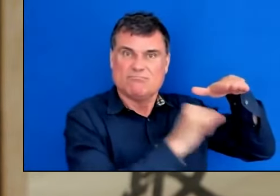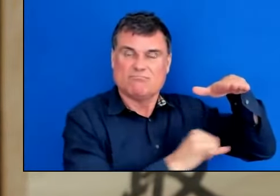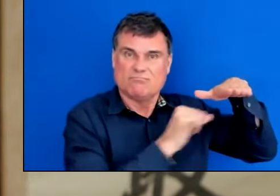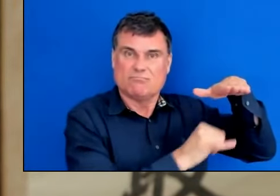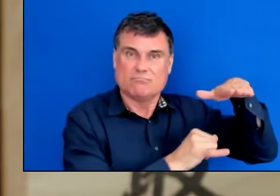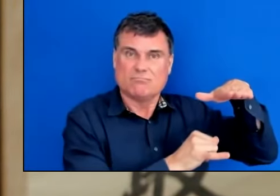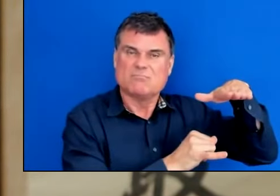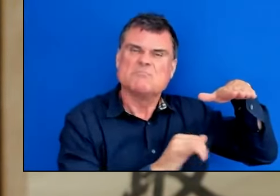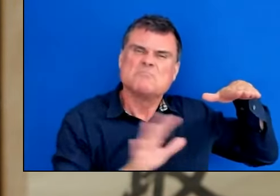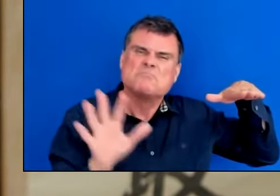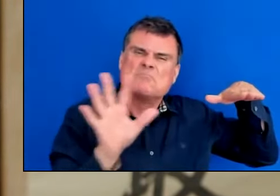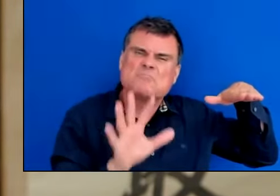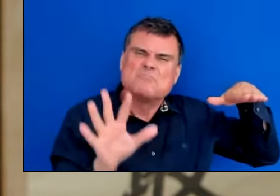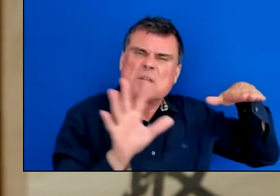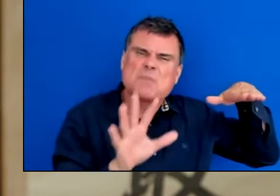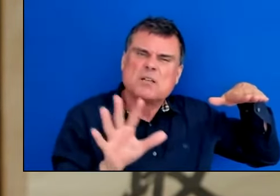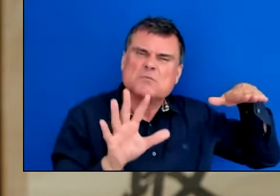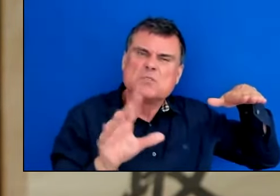About